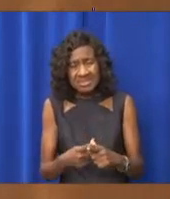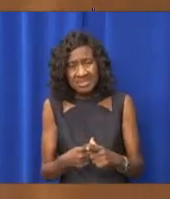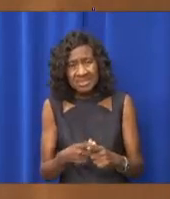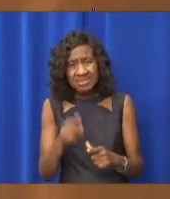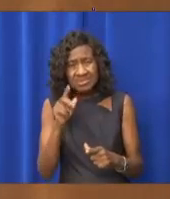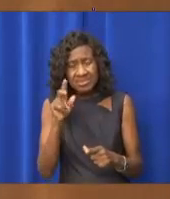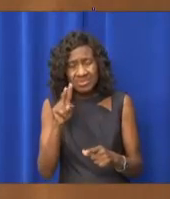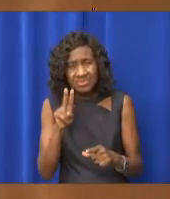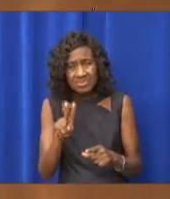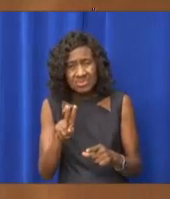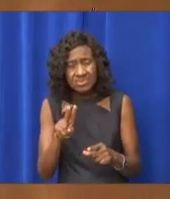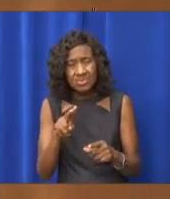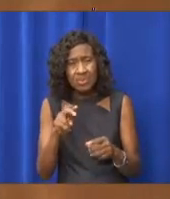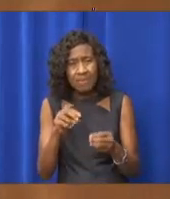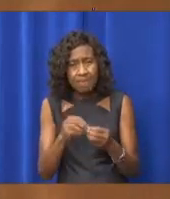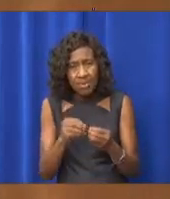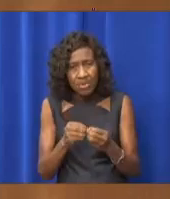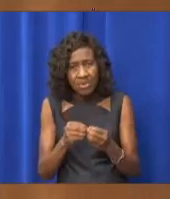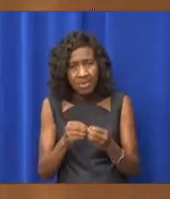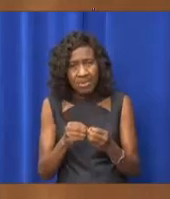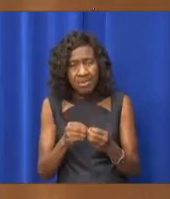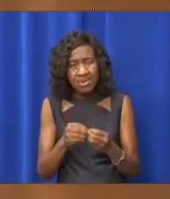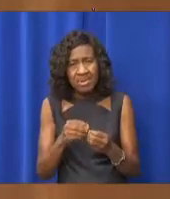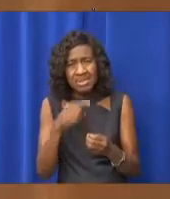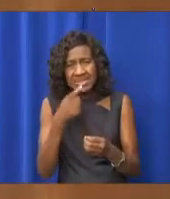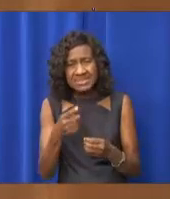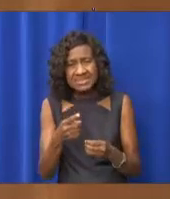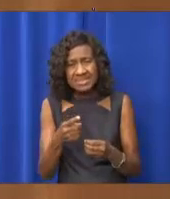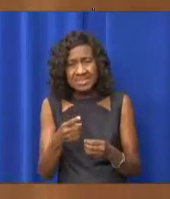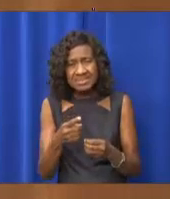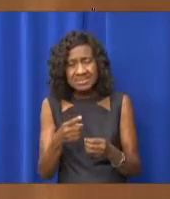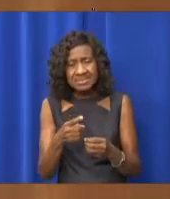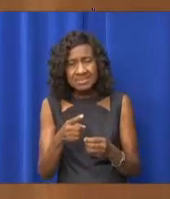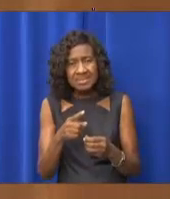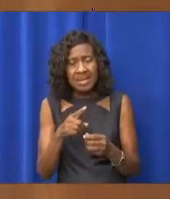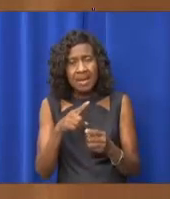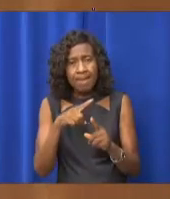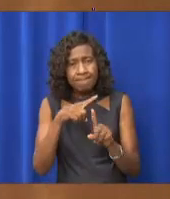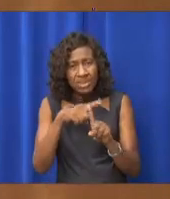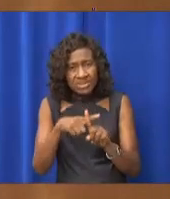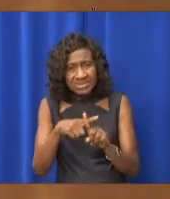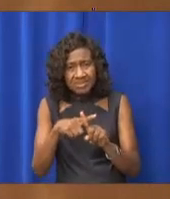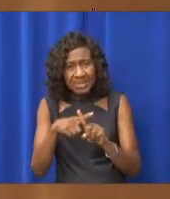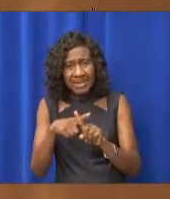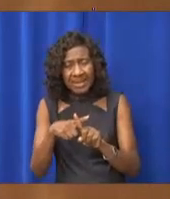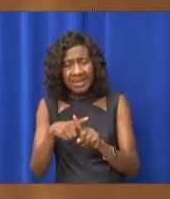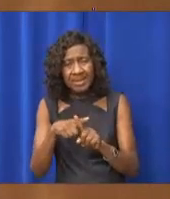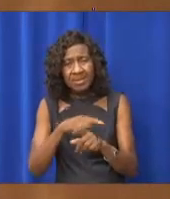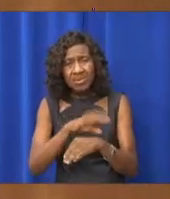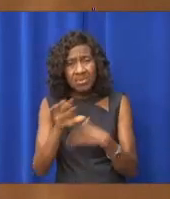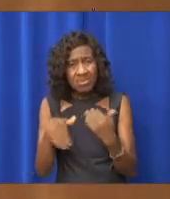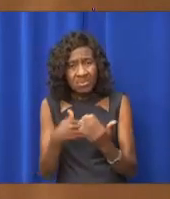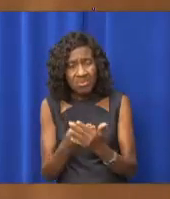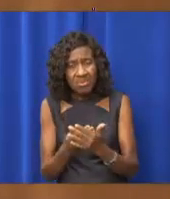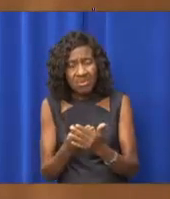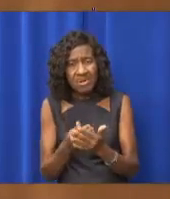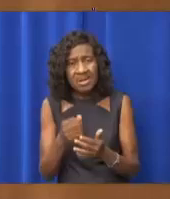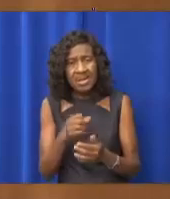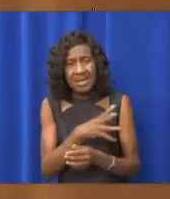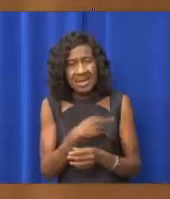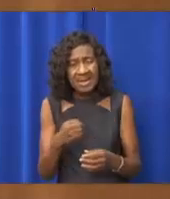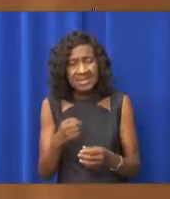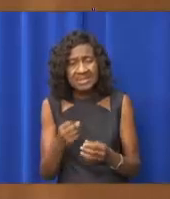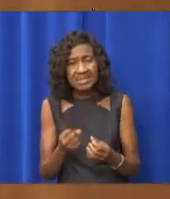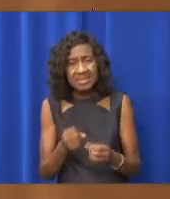3, 9, 27. It's that multiplying factor that any one person can suddenly cause